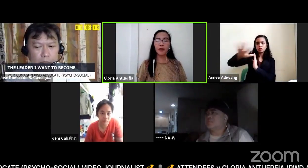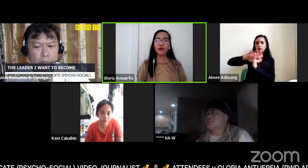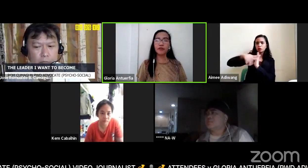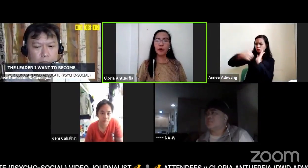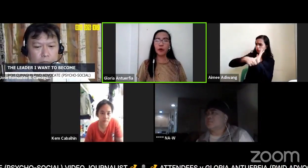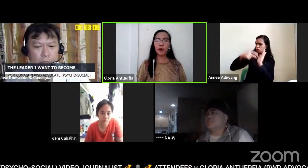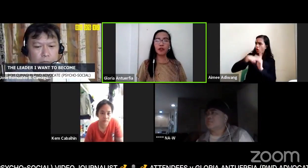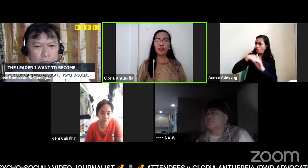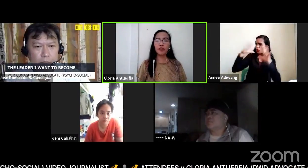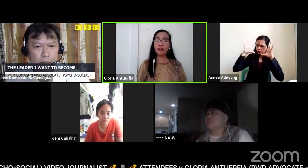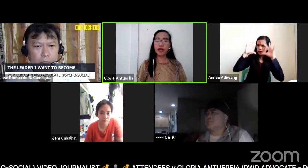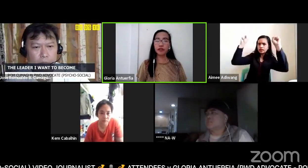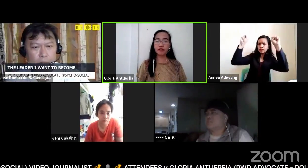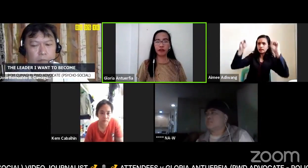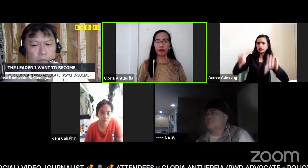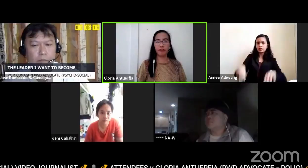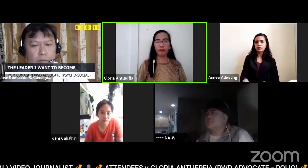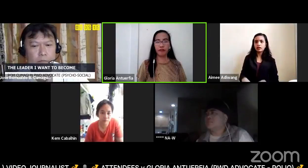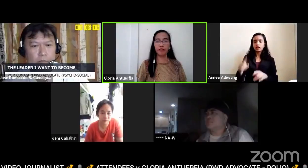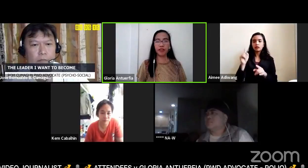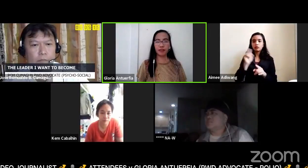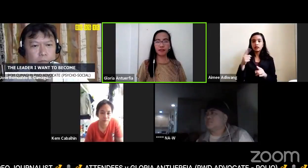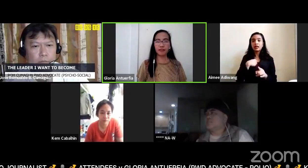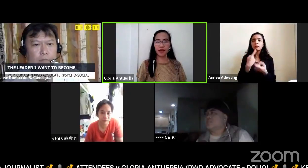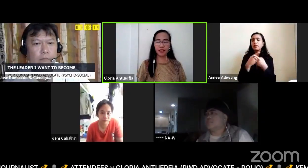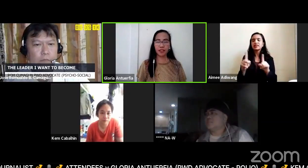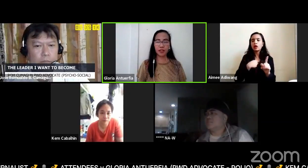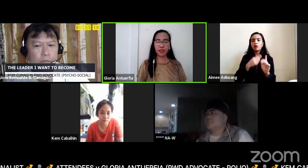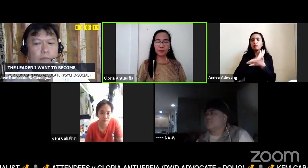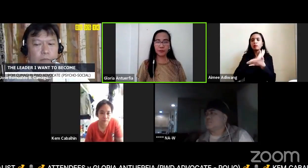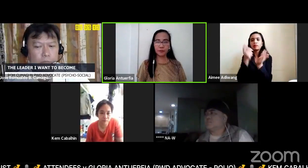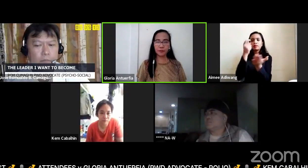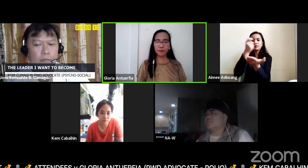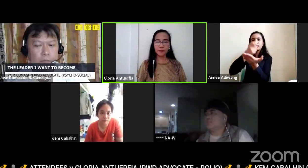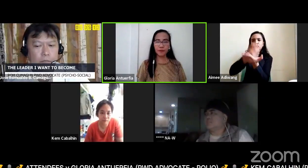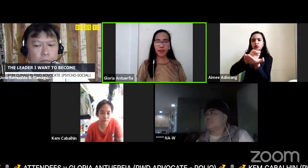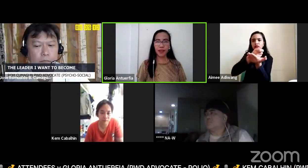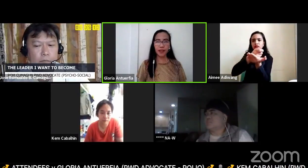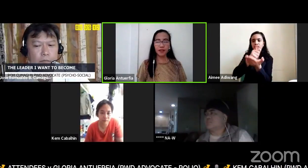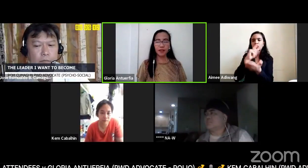as overall treasurer for that organization.